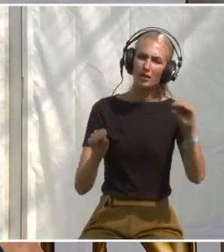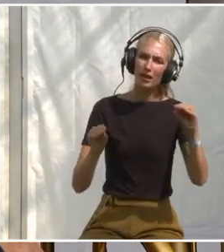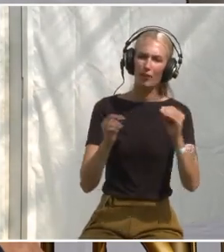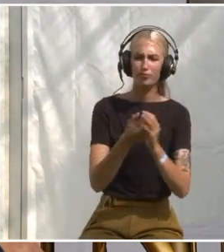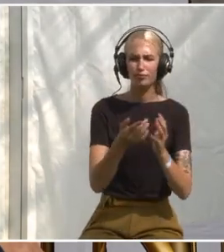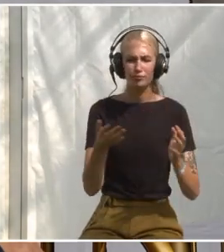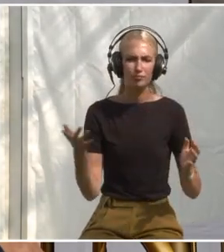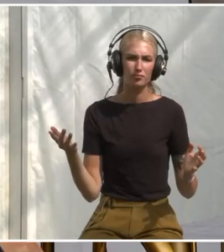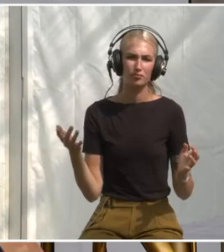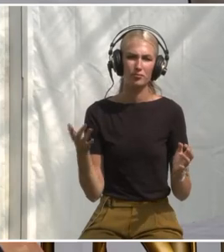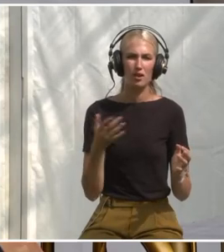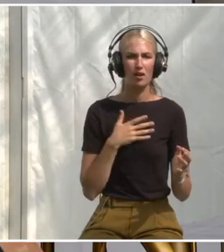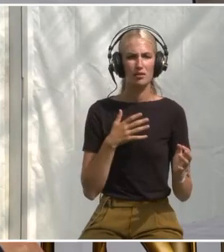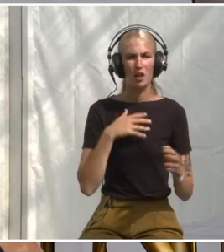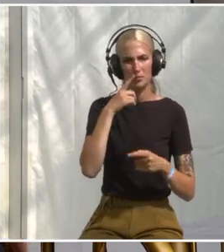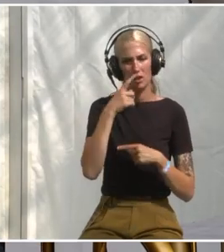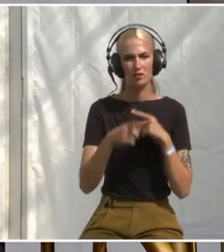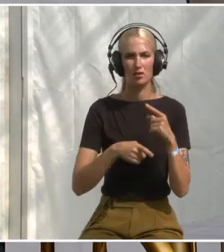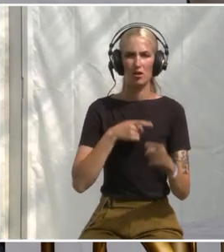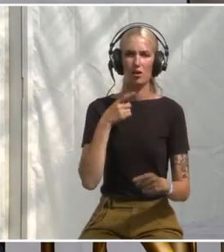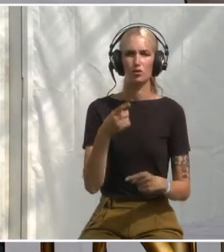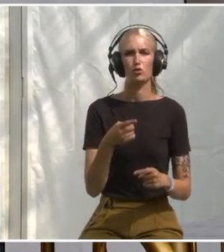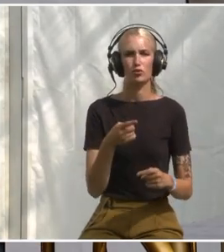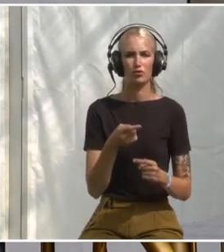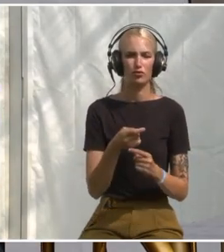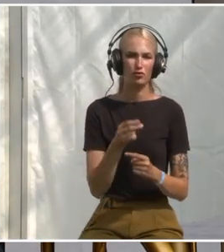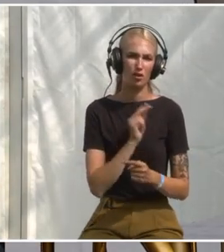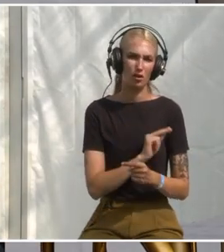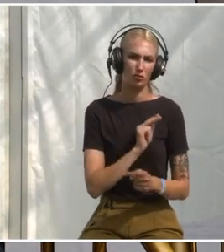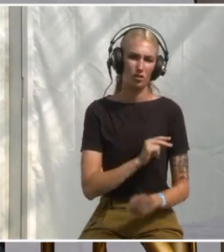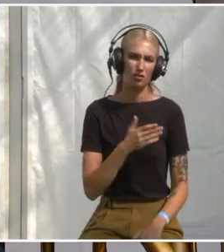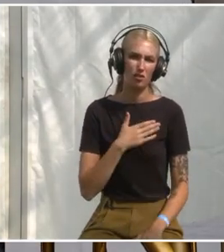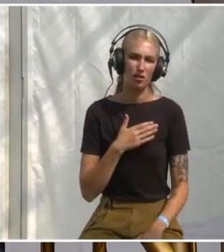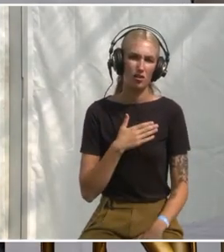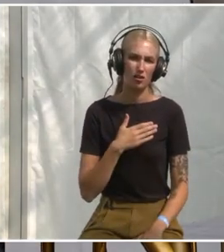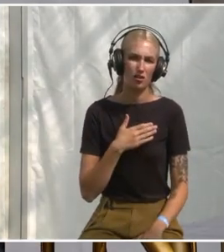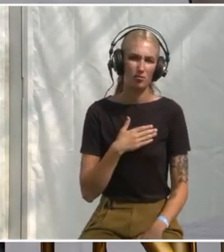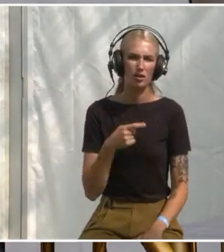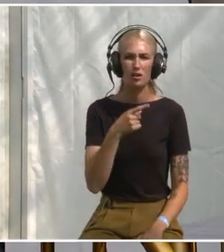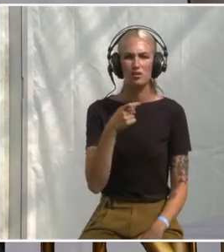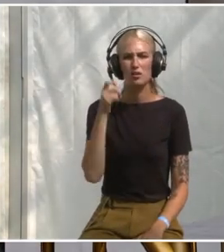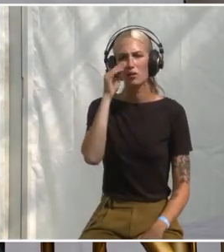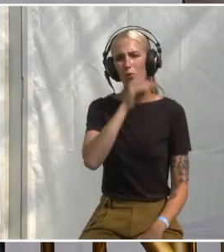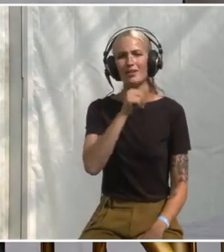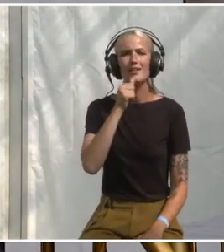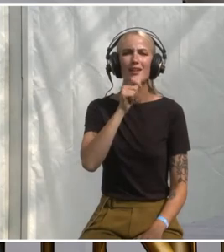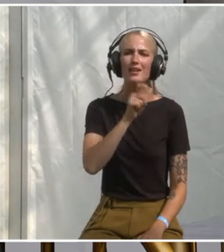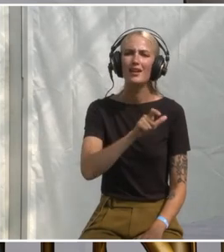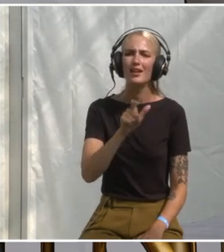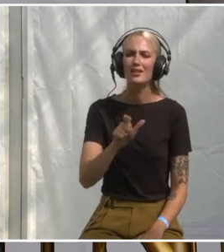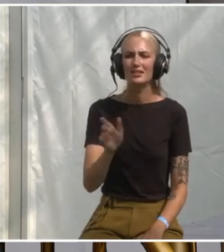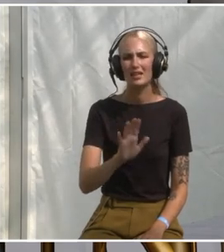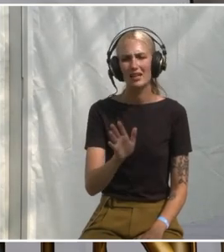of sustainable issues. I'm not saying that it will impact 100,000 Estonians, but it will, you